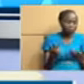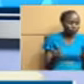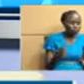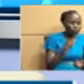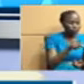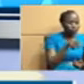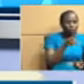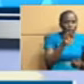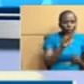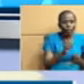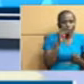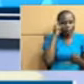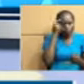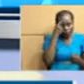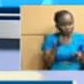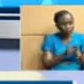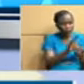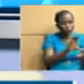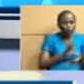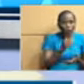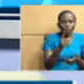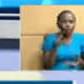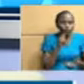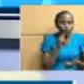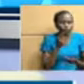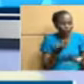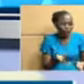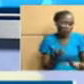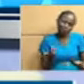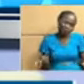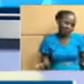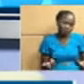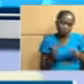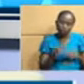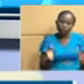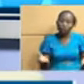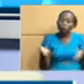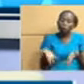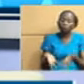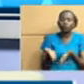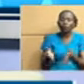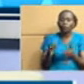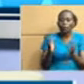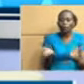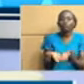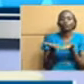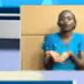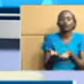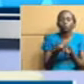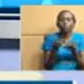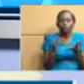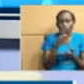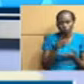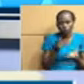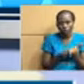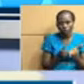the US government. We've also gotten 1 trillion there. And this is the basket that we have. Many questions that Ugandans have at the